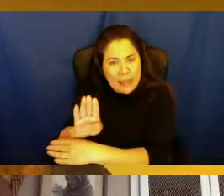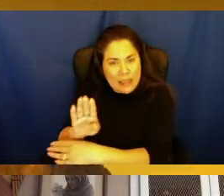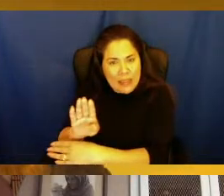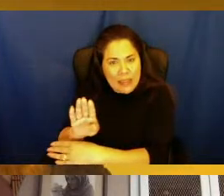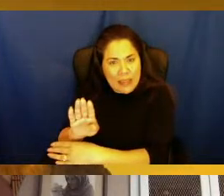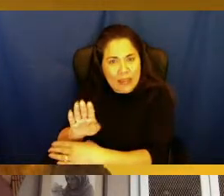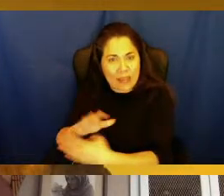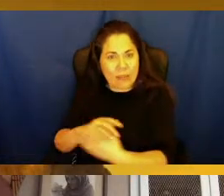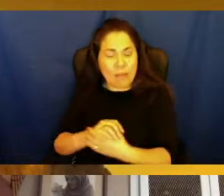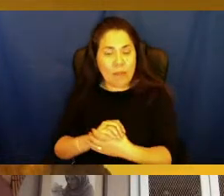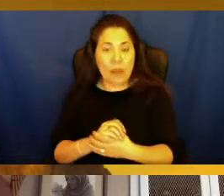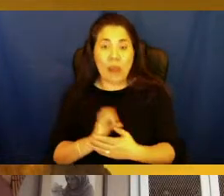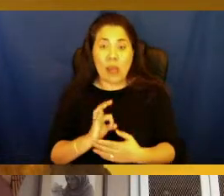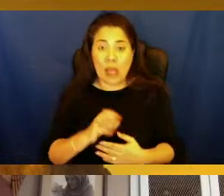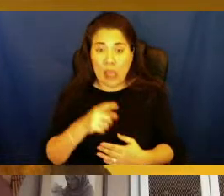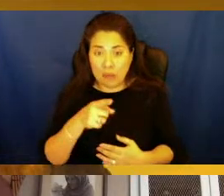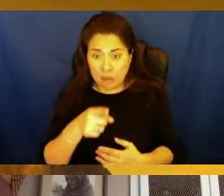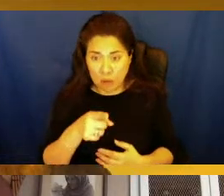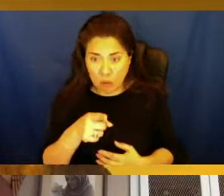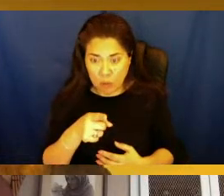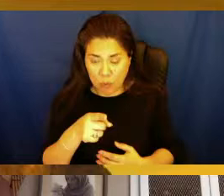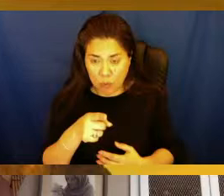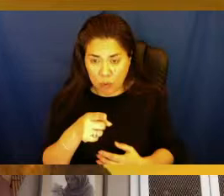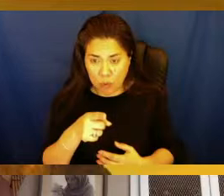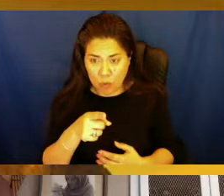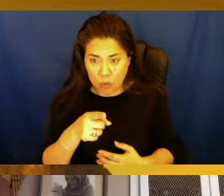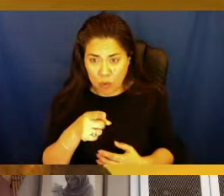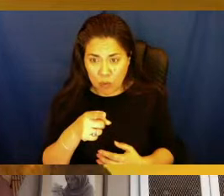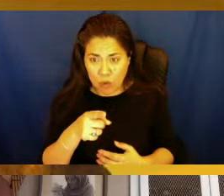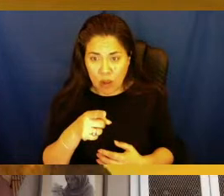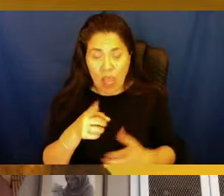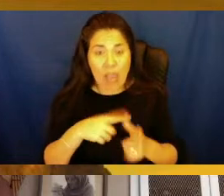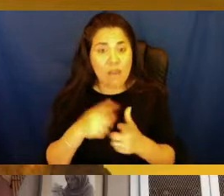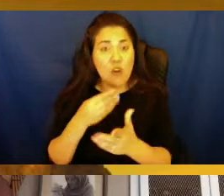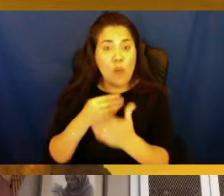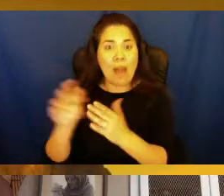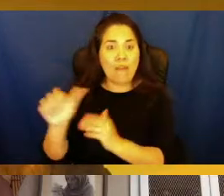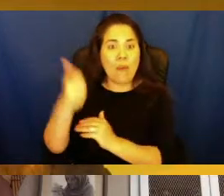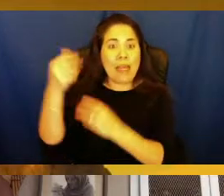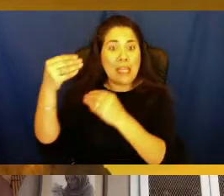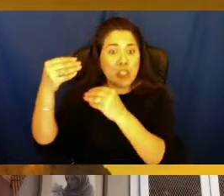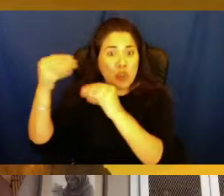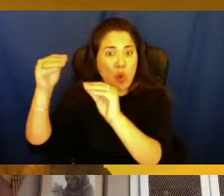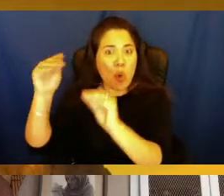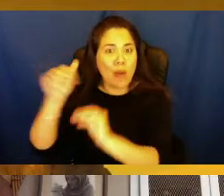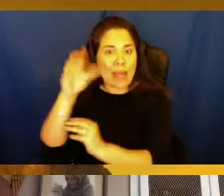And if you're going to purchase an item from any store or company, make sure it's